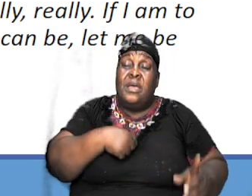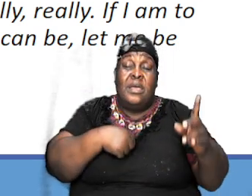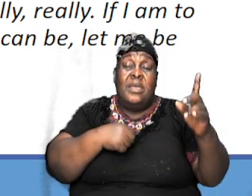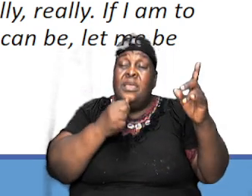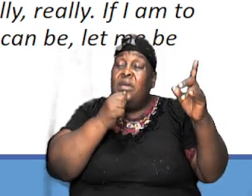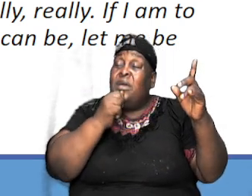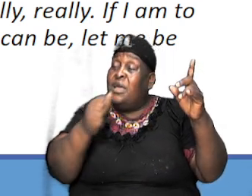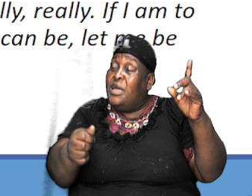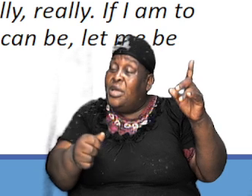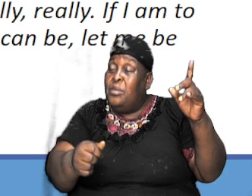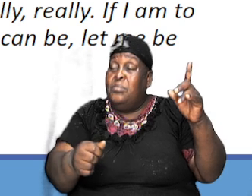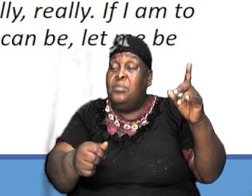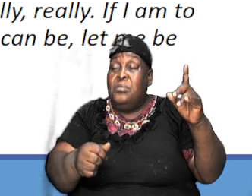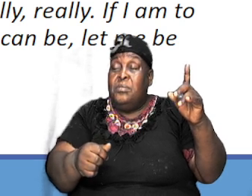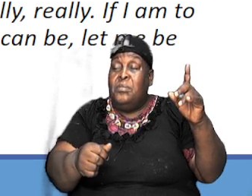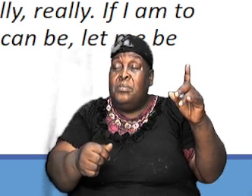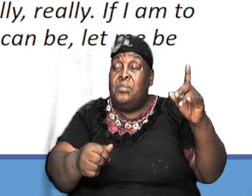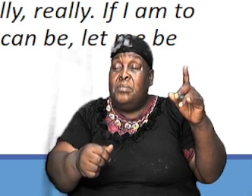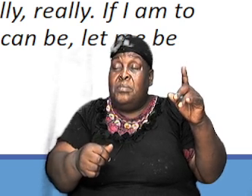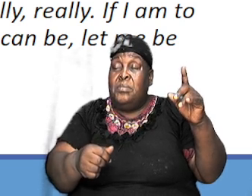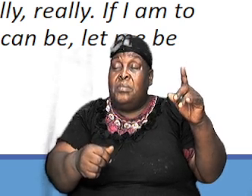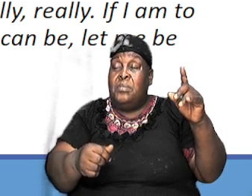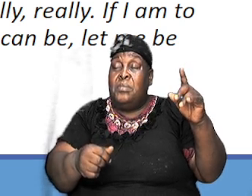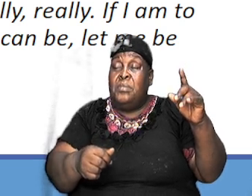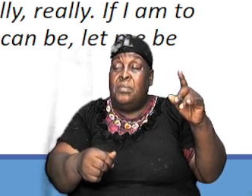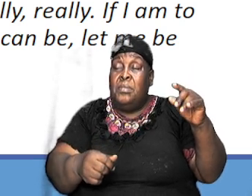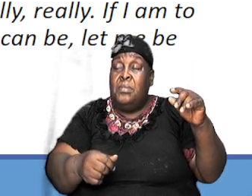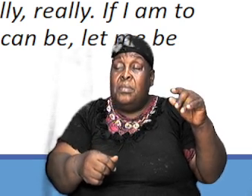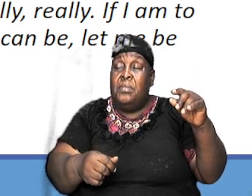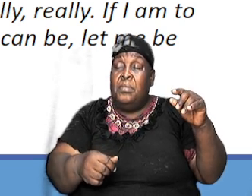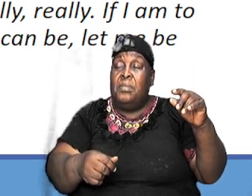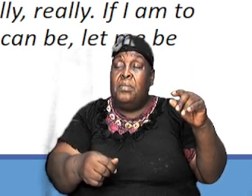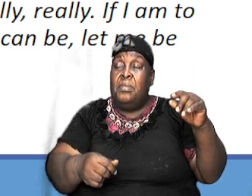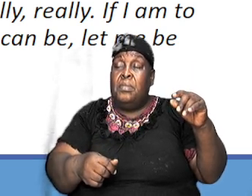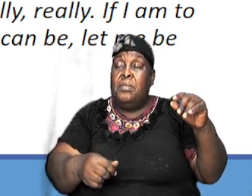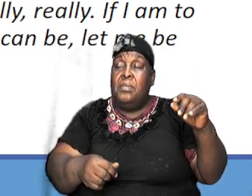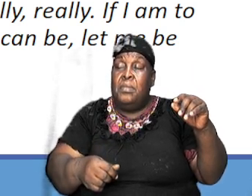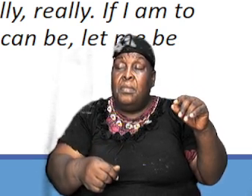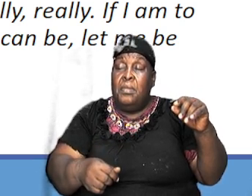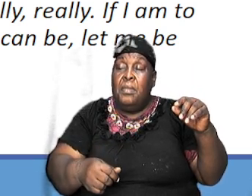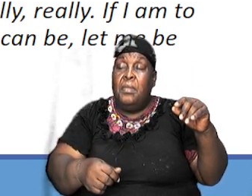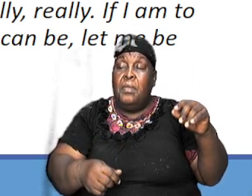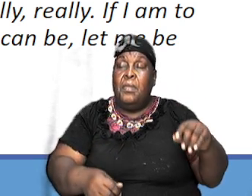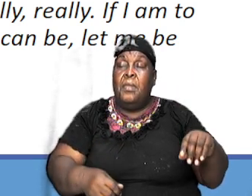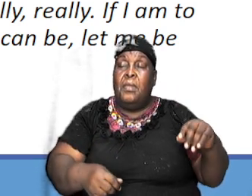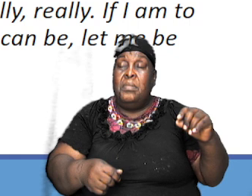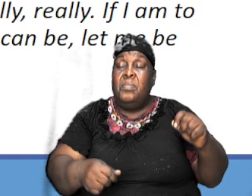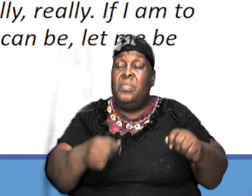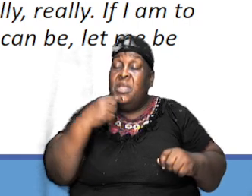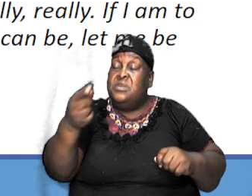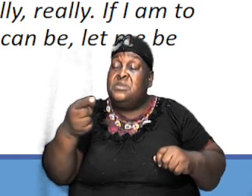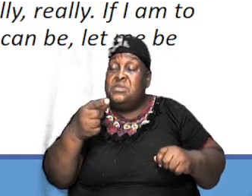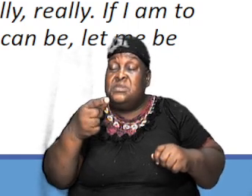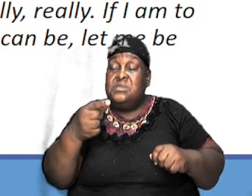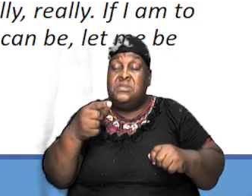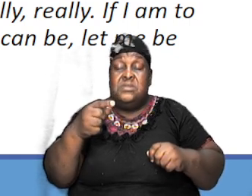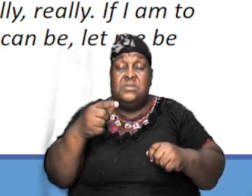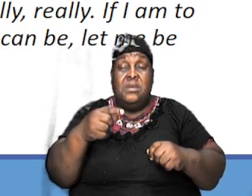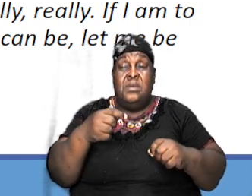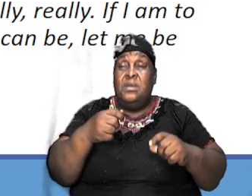am. And when he said I am, he was saying that I am God. In essence, based